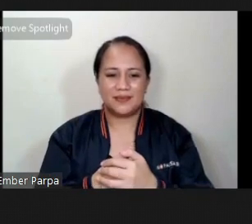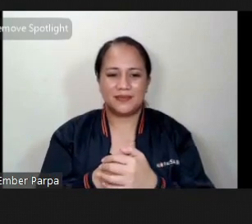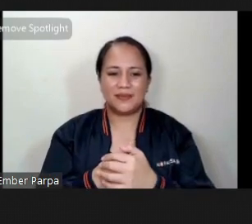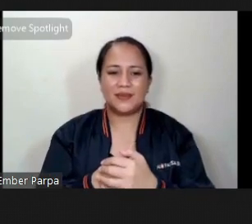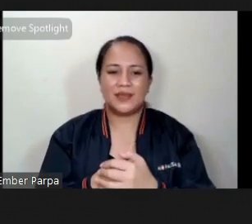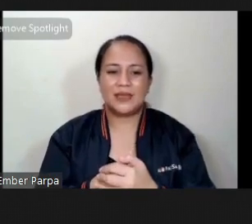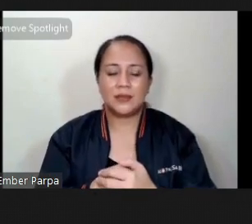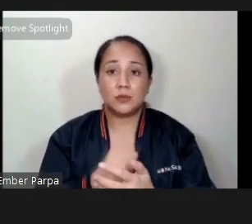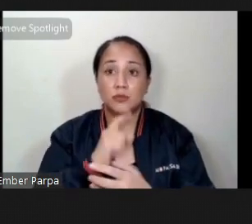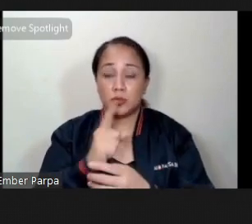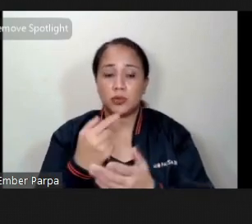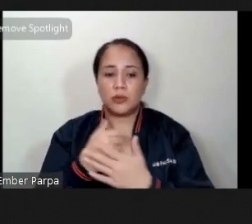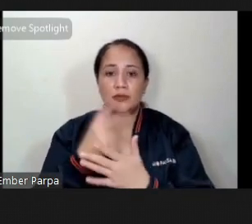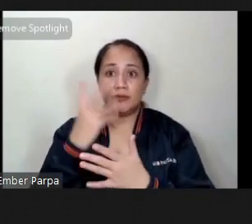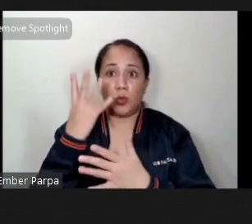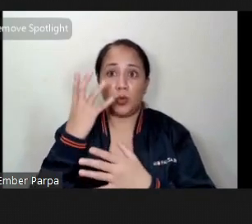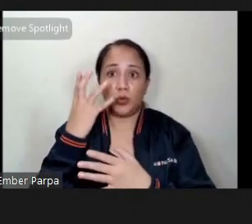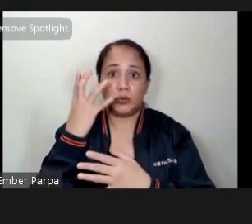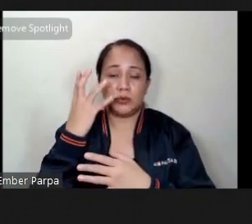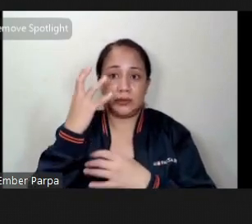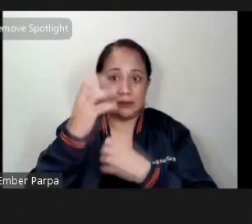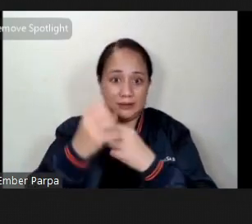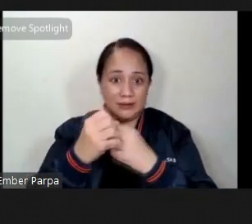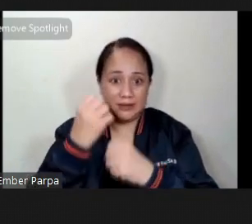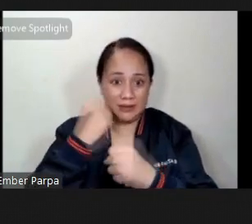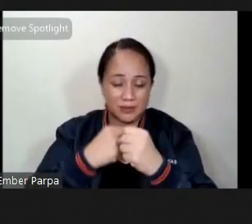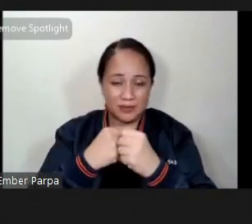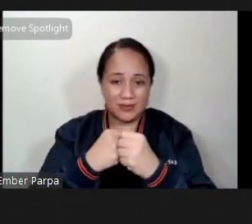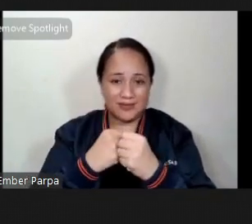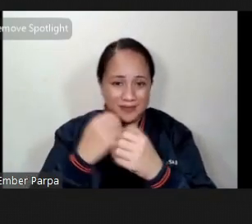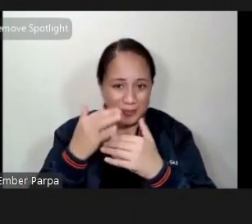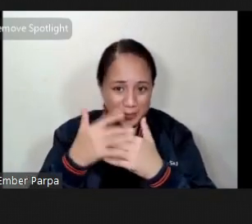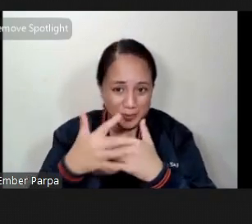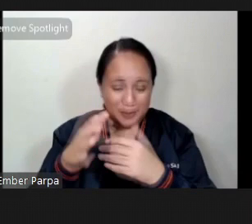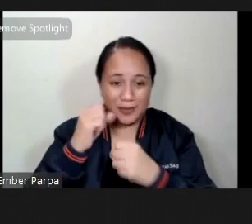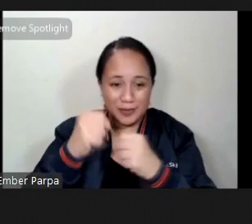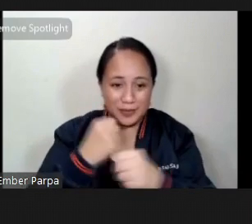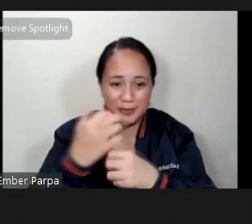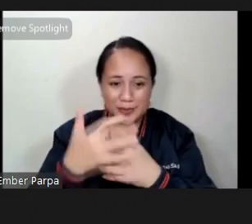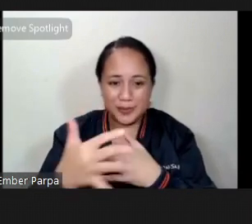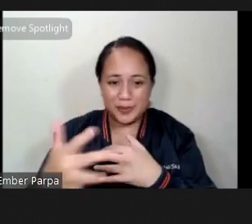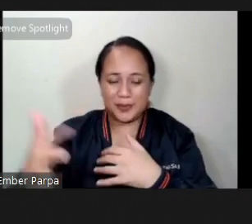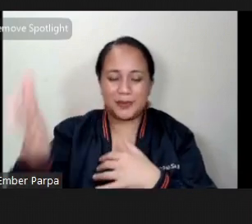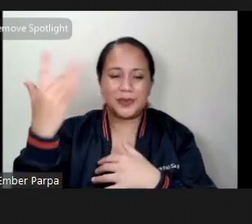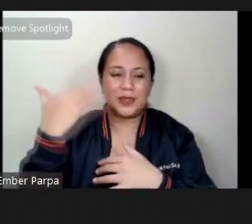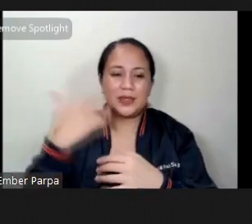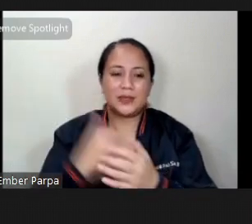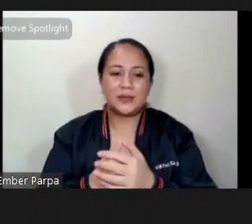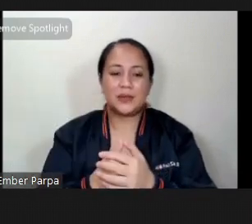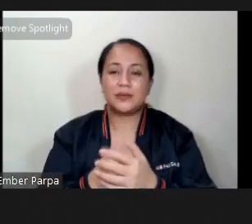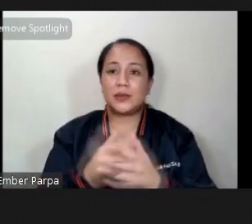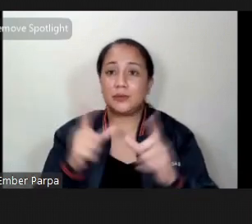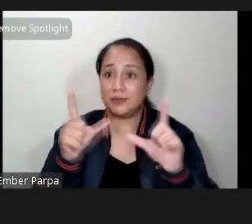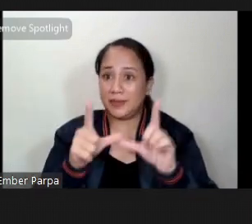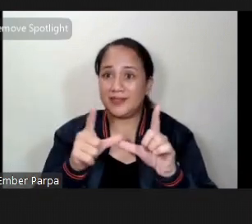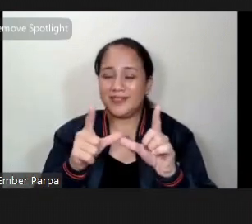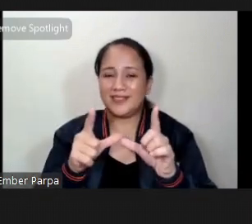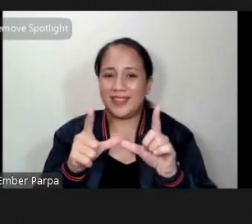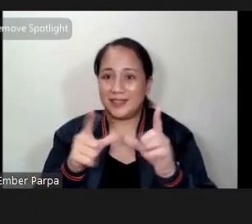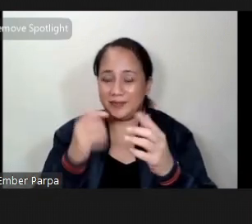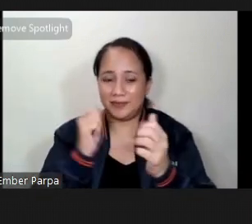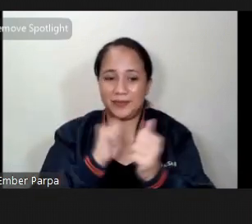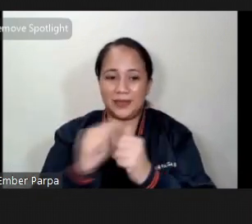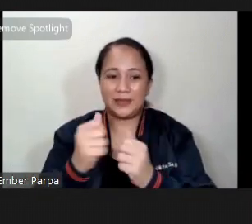Sure enough, 4 years later, hard work paid off as I not only passed the nursing licensure exam, but had